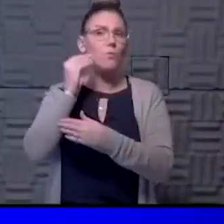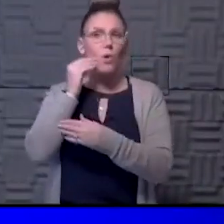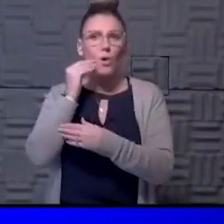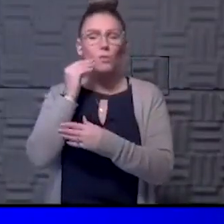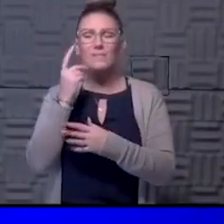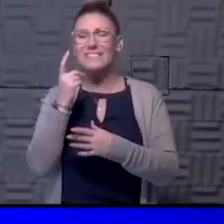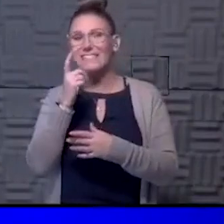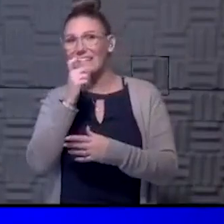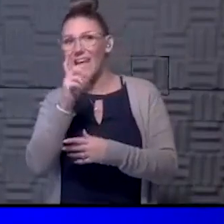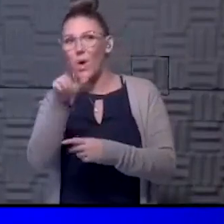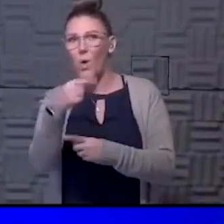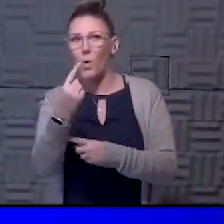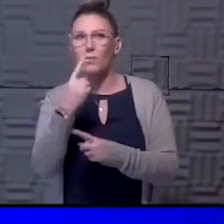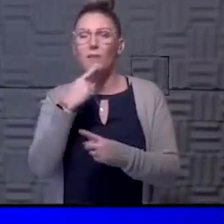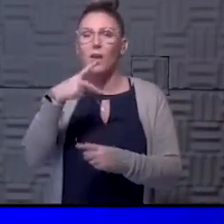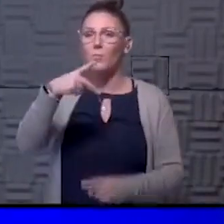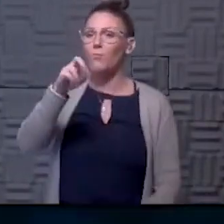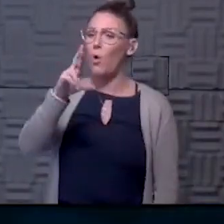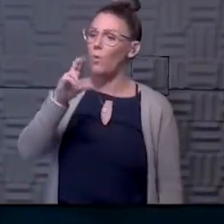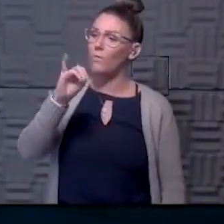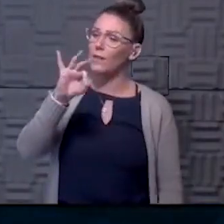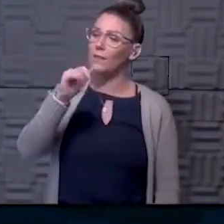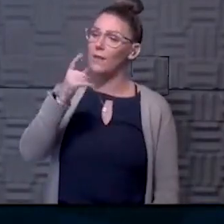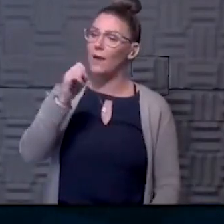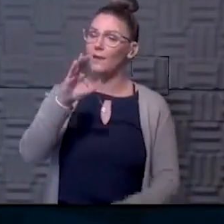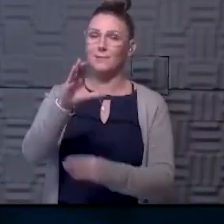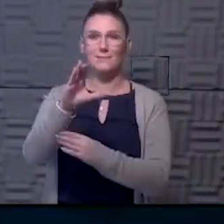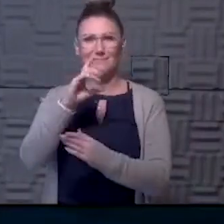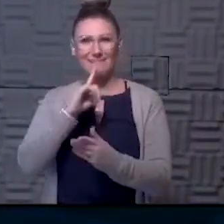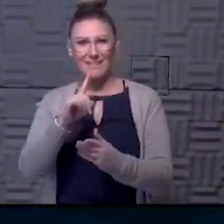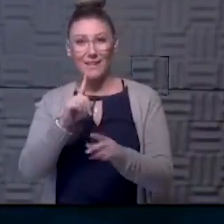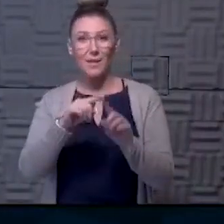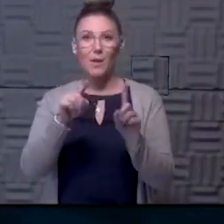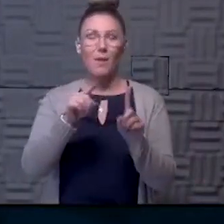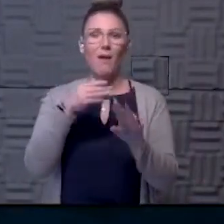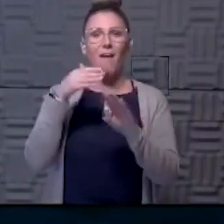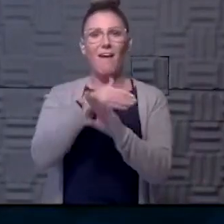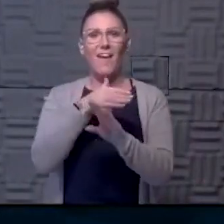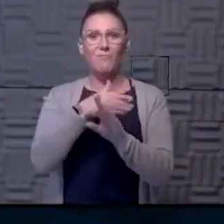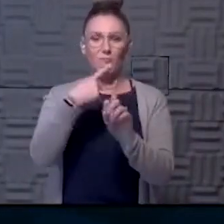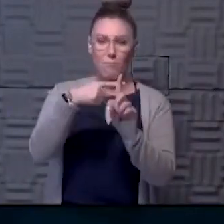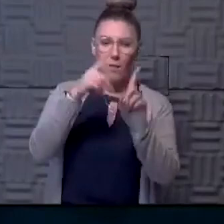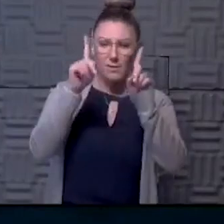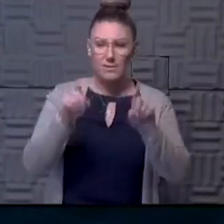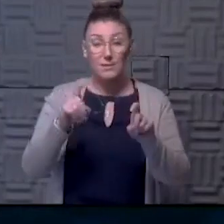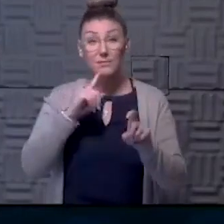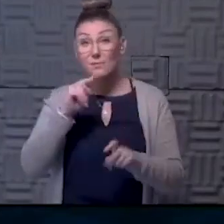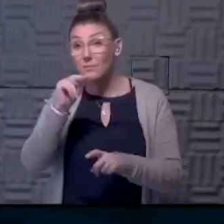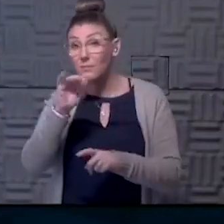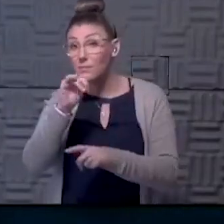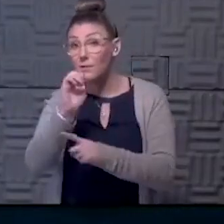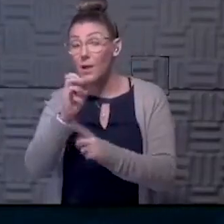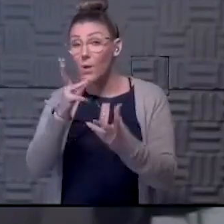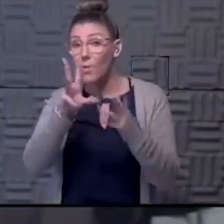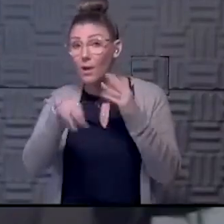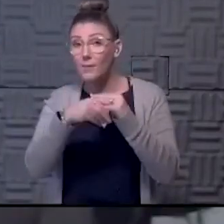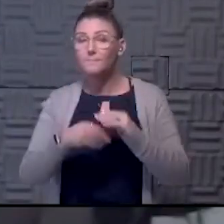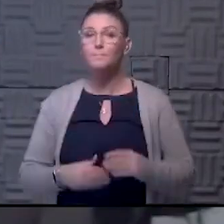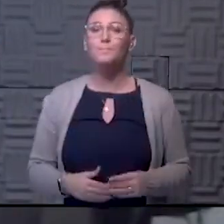homes, not necessarily as a prophylactic, but after a positive test. So, but that has been looked at. Nate, if you wanted to add anything.